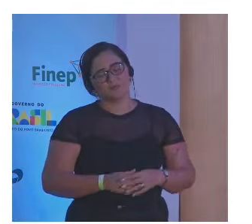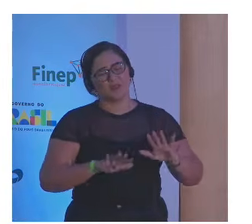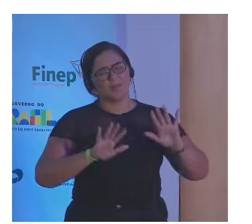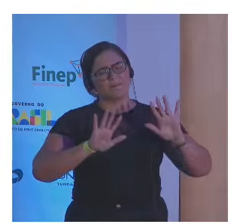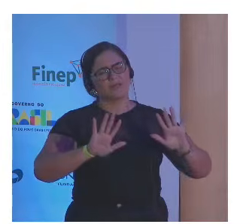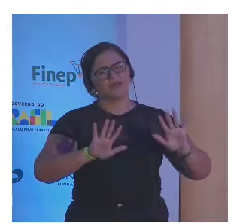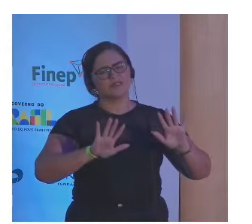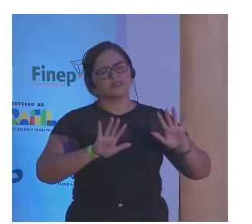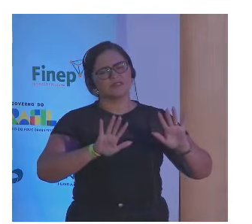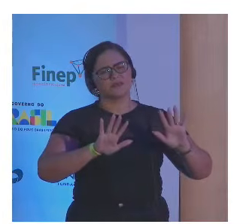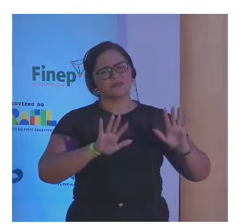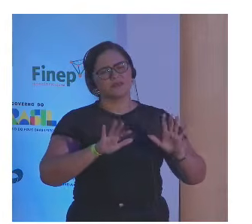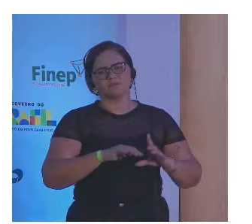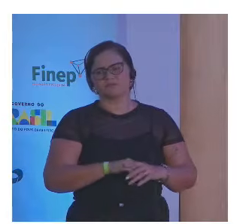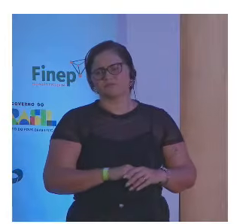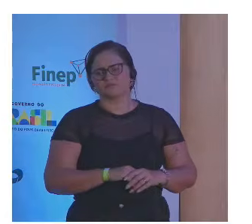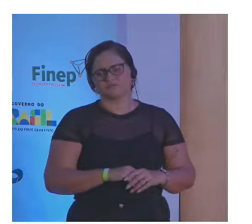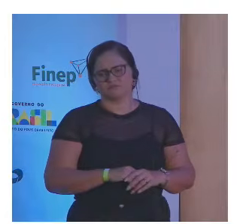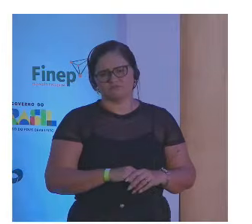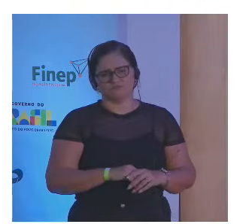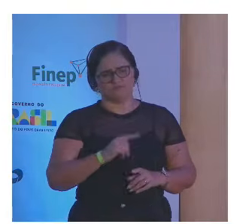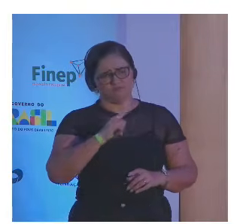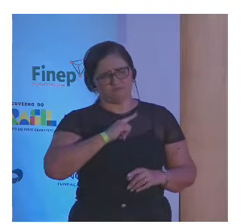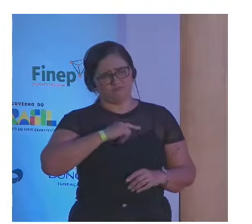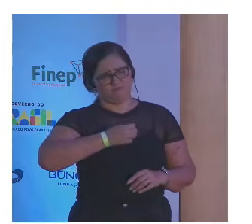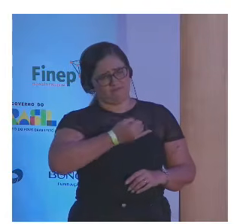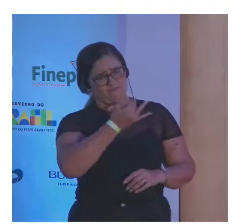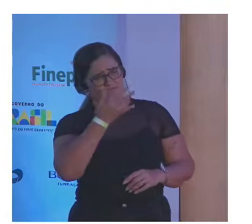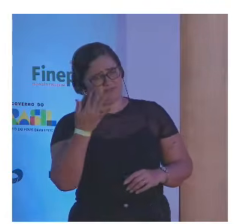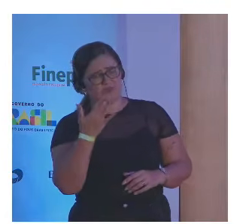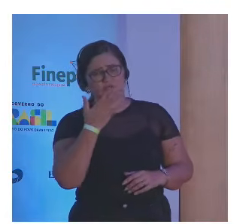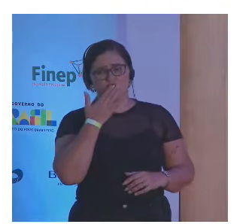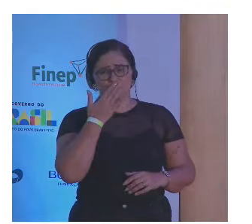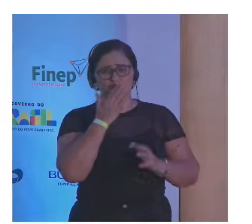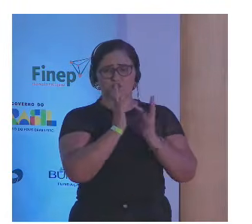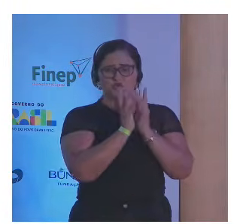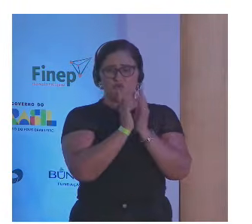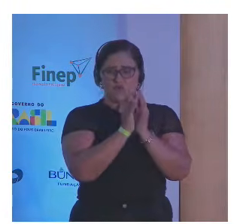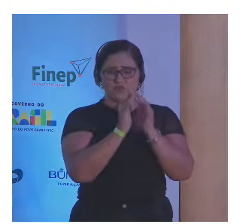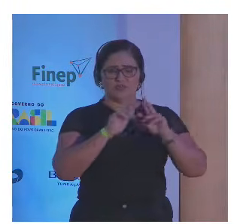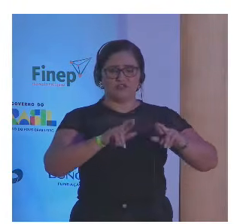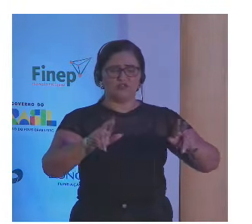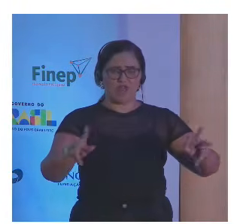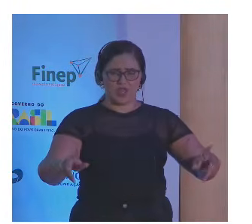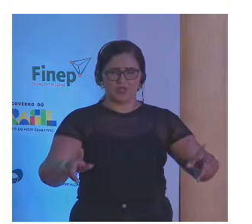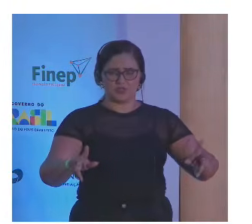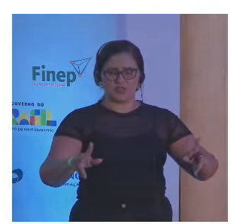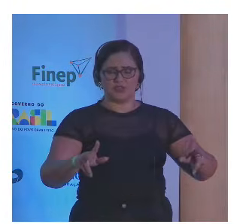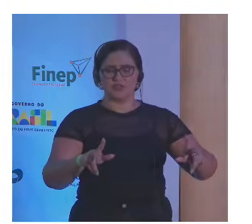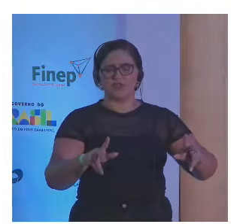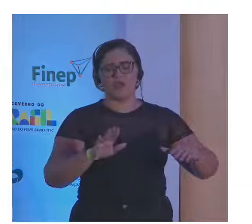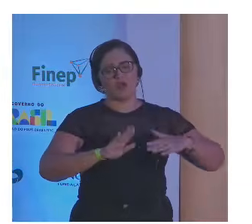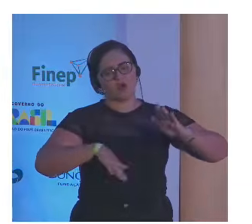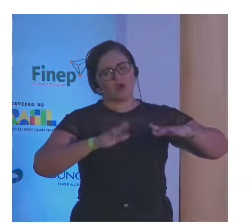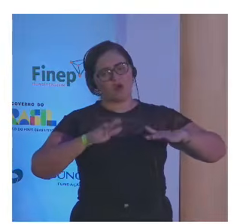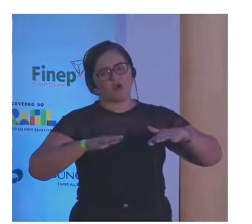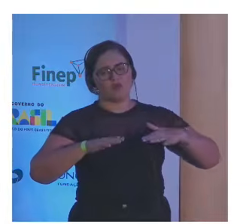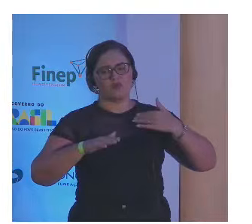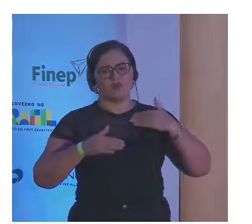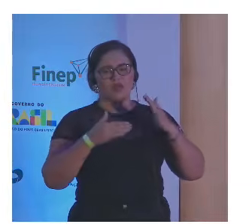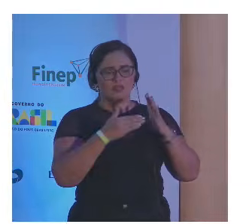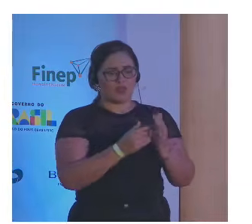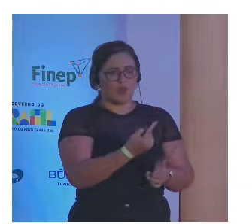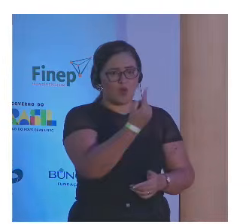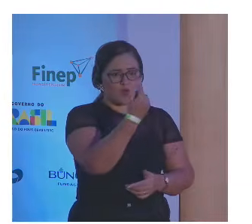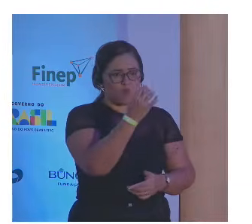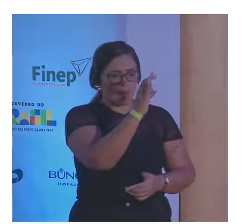Skeleterian coral reefs, the stony reefs, they only occupy 1%, or much less actually, or 1% of the